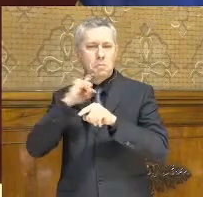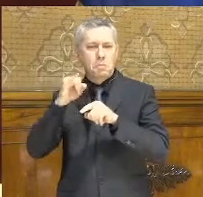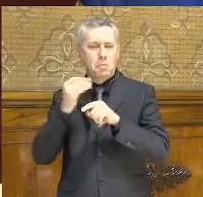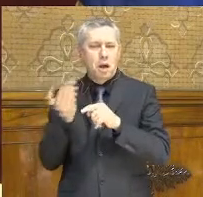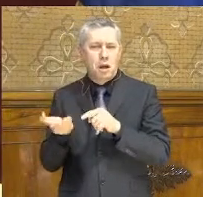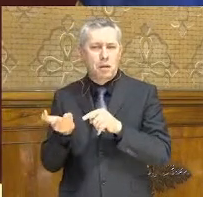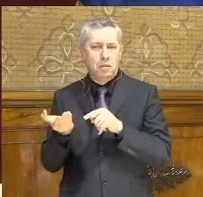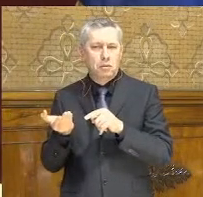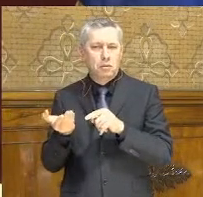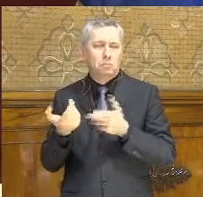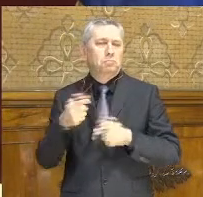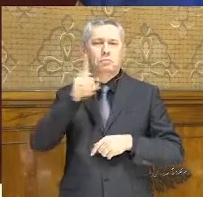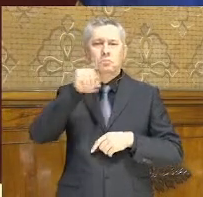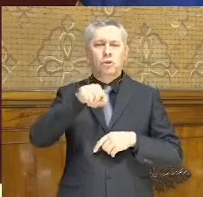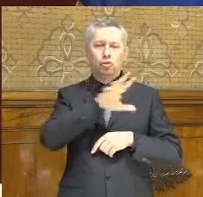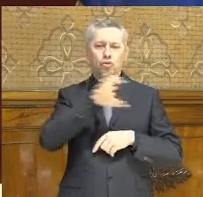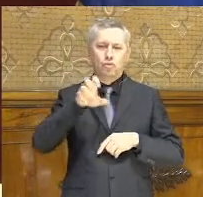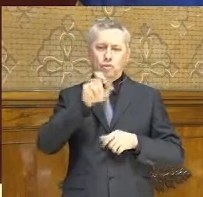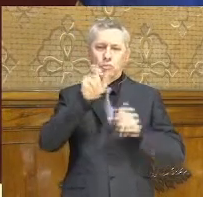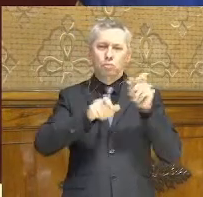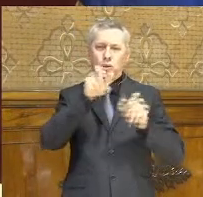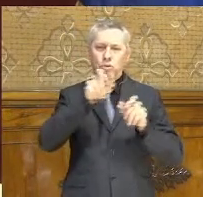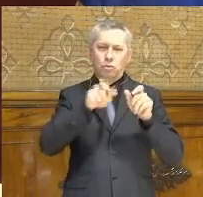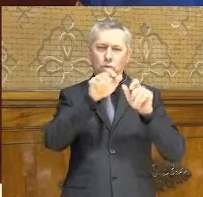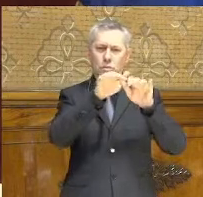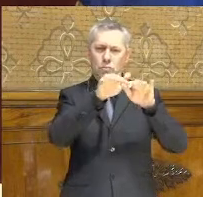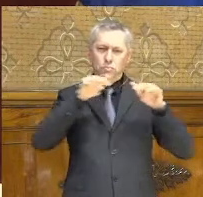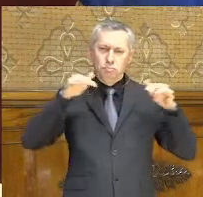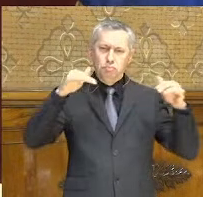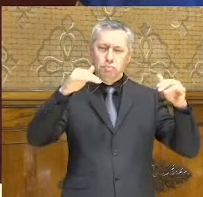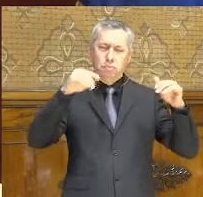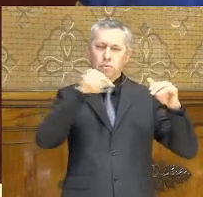in a public discourse where he cannot be questioned.